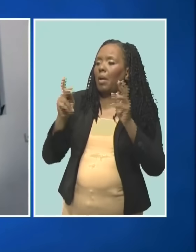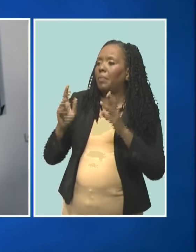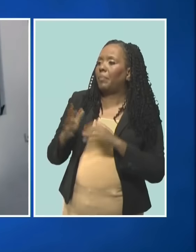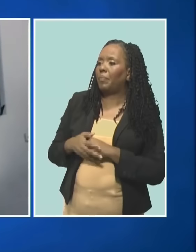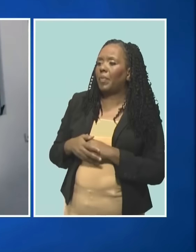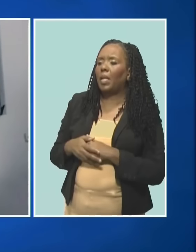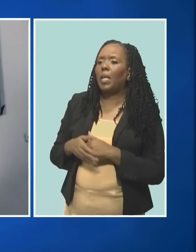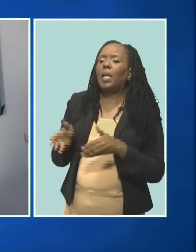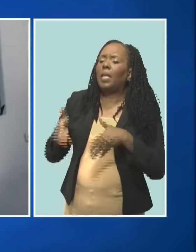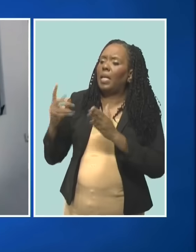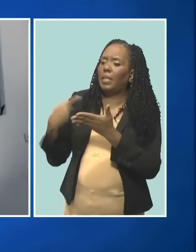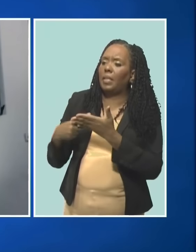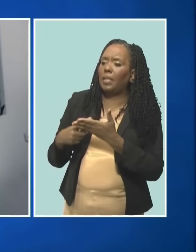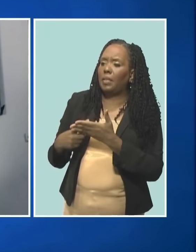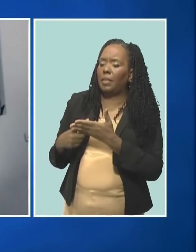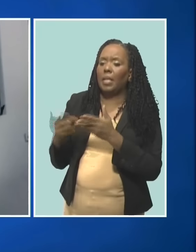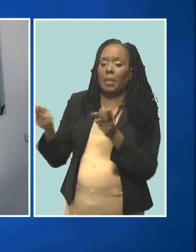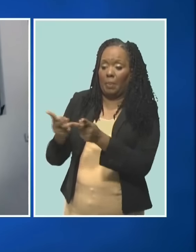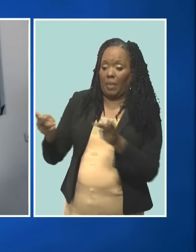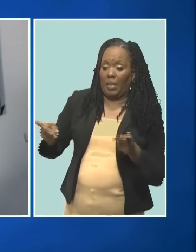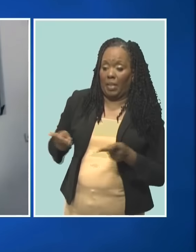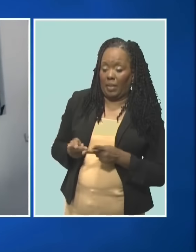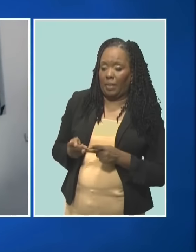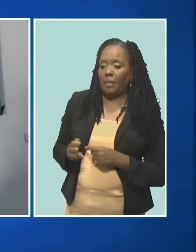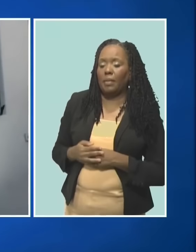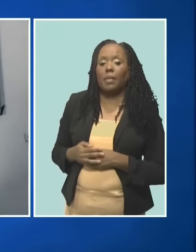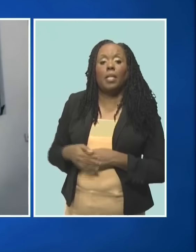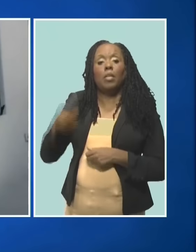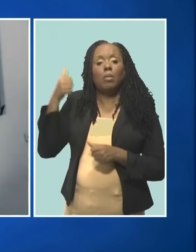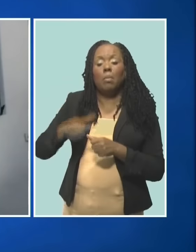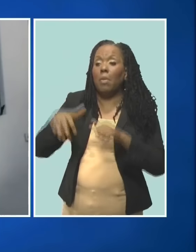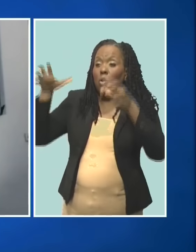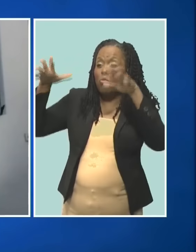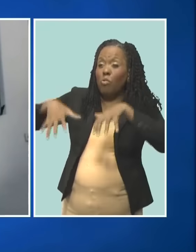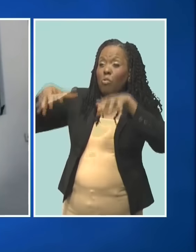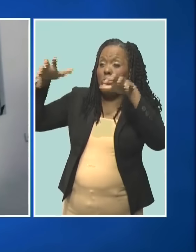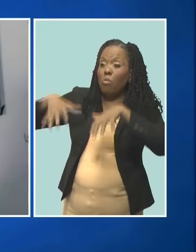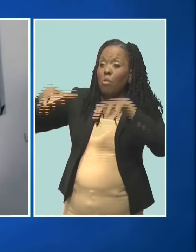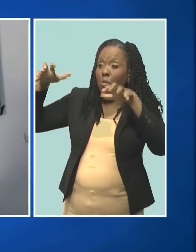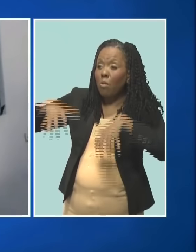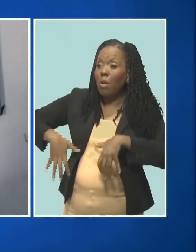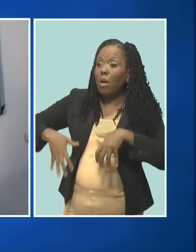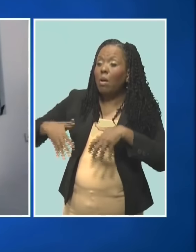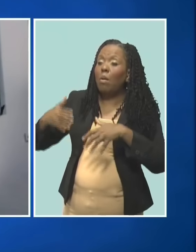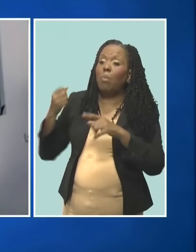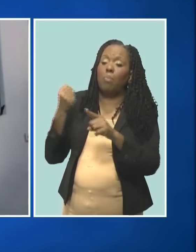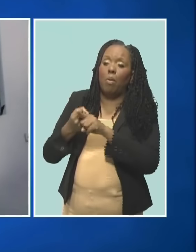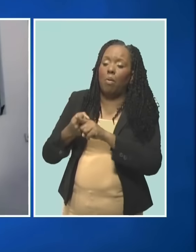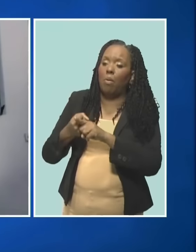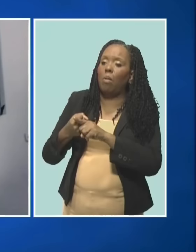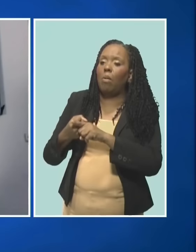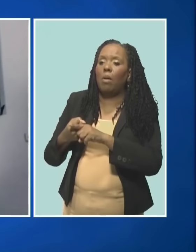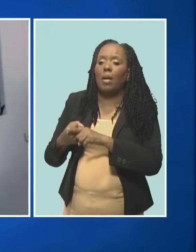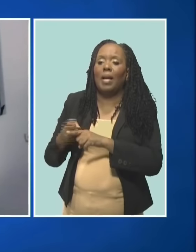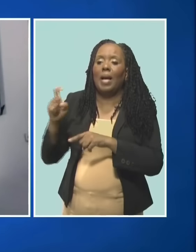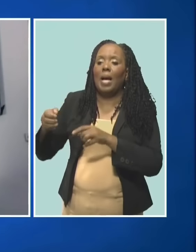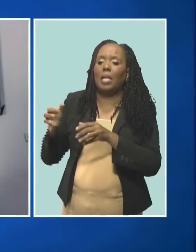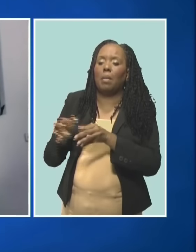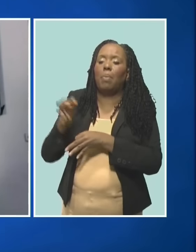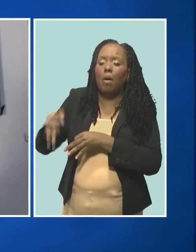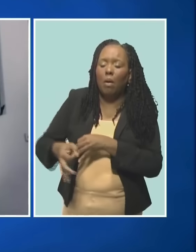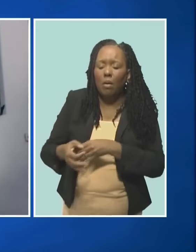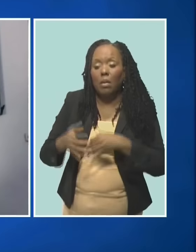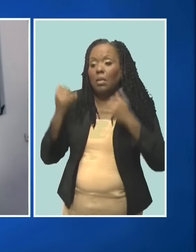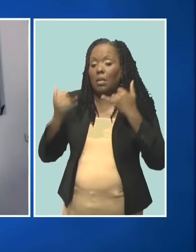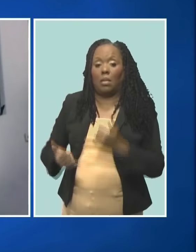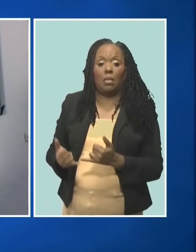now, because that too was also a big conversation. The rain impacted the hosting of some events, outdoor events, and now the call is being made also